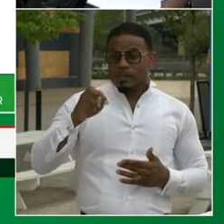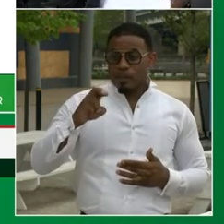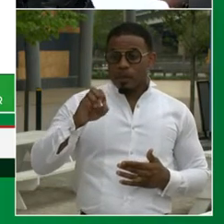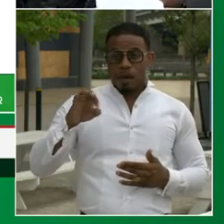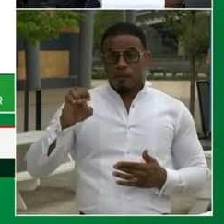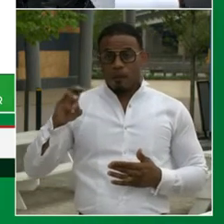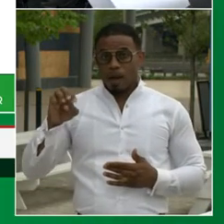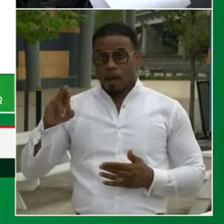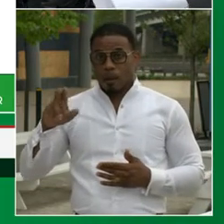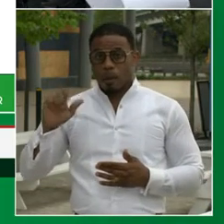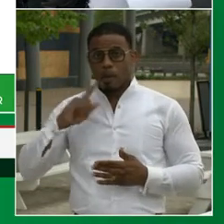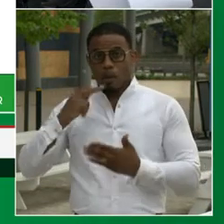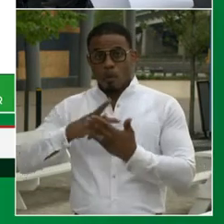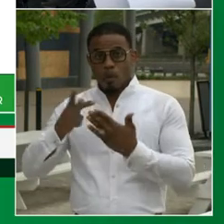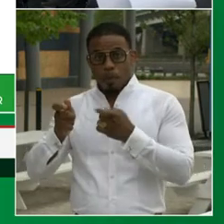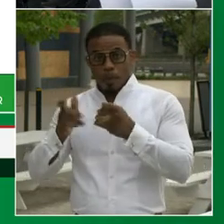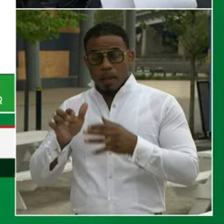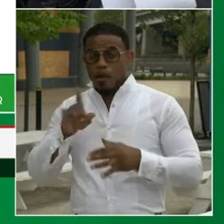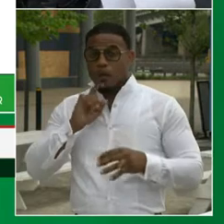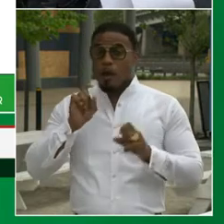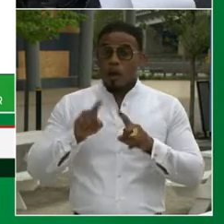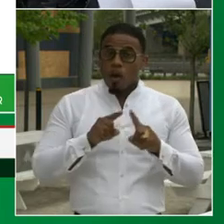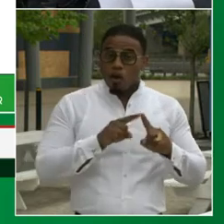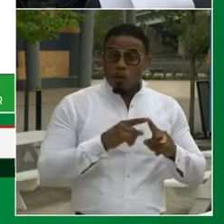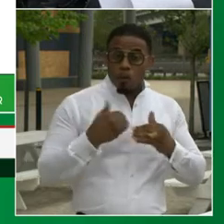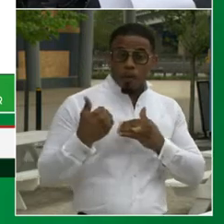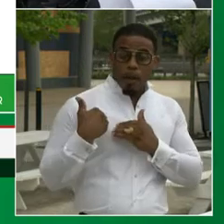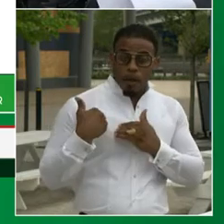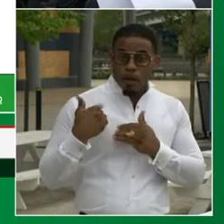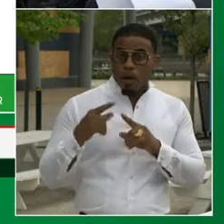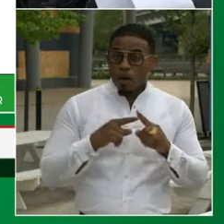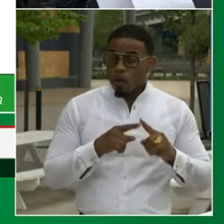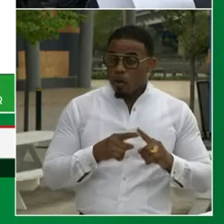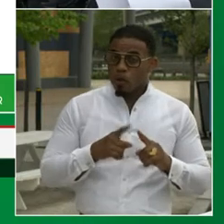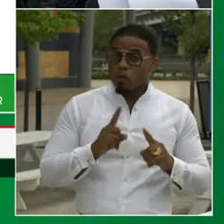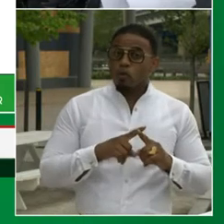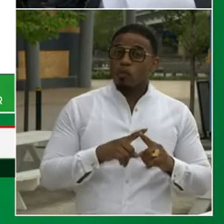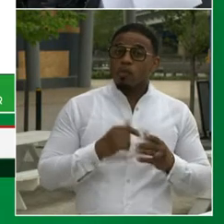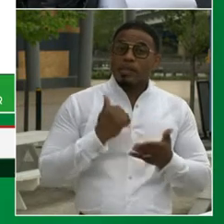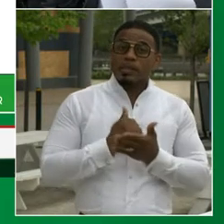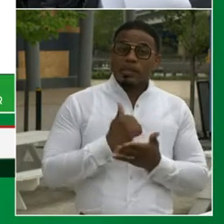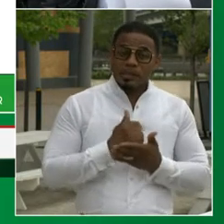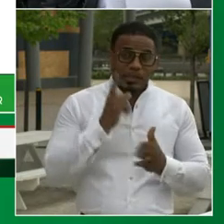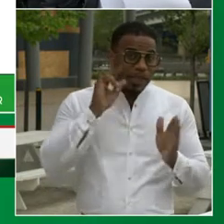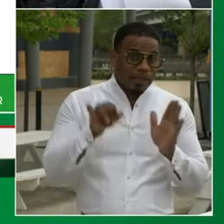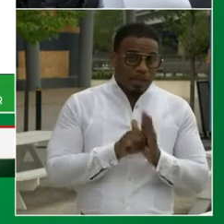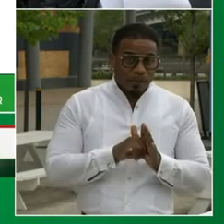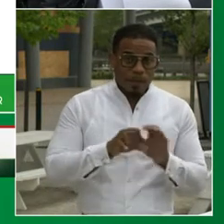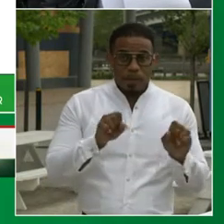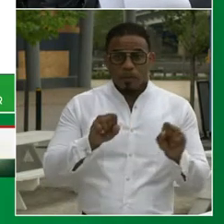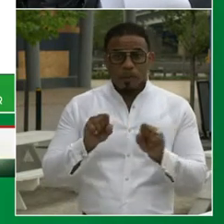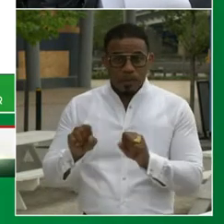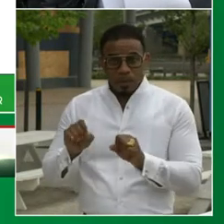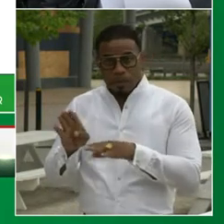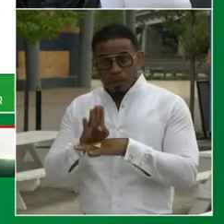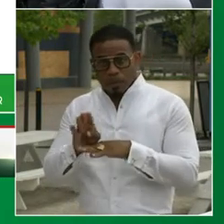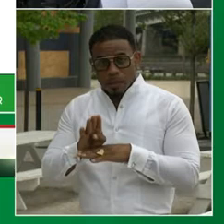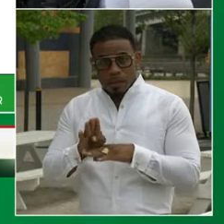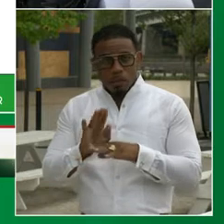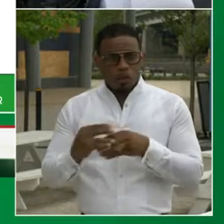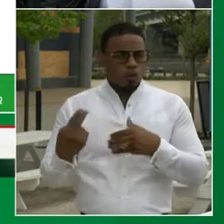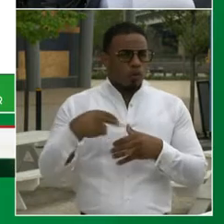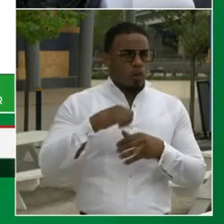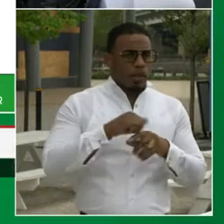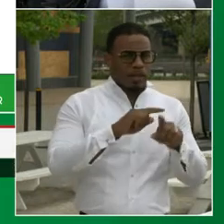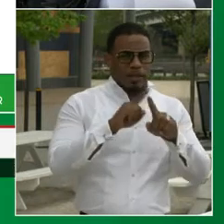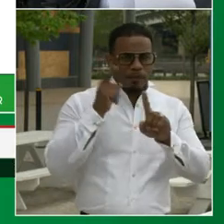the program administrator, and they will be also responsible as well to assist and identify potential businesses to join